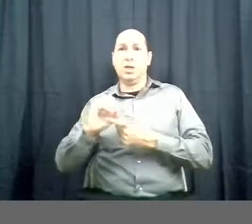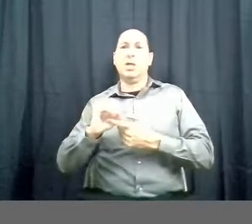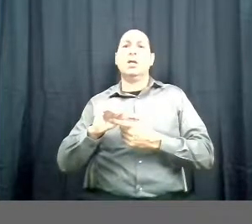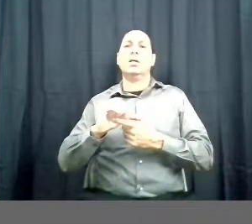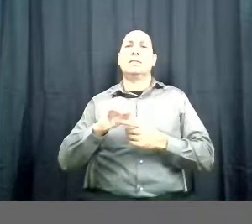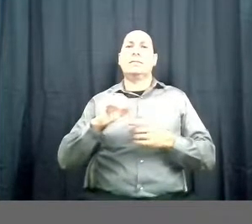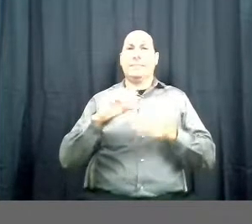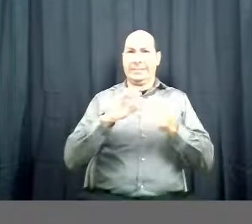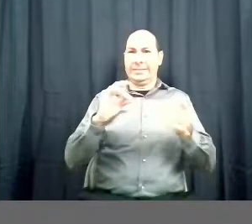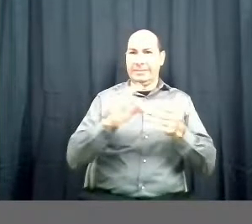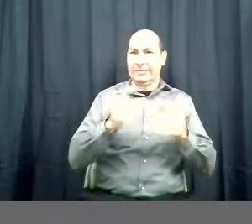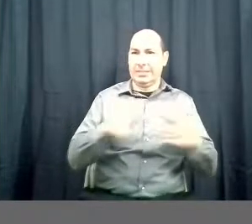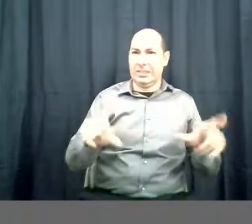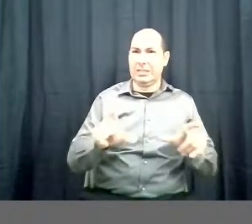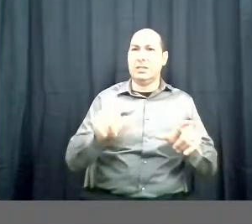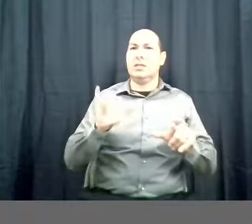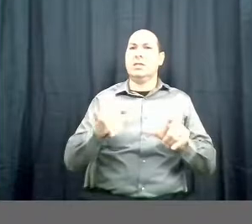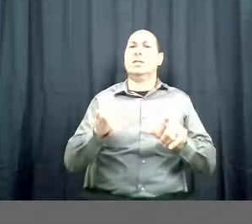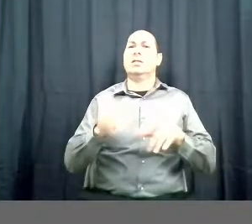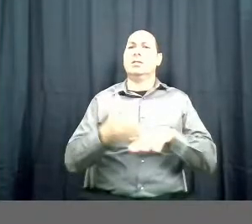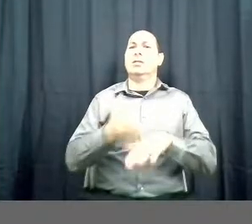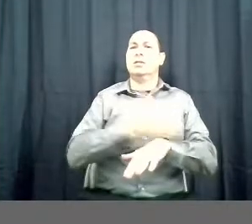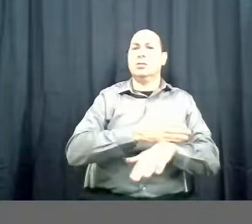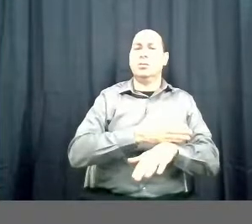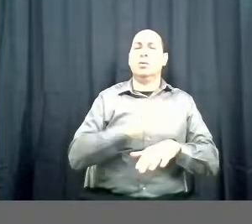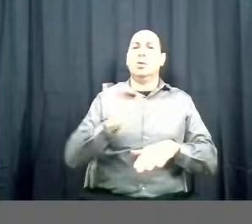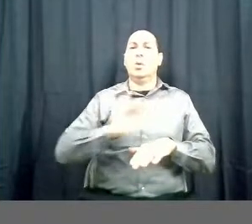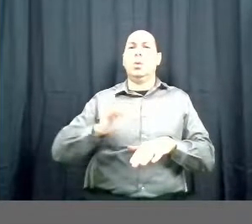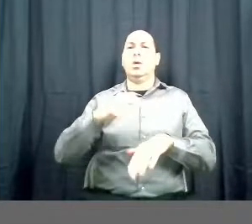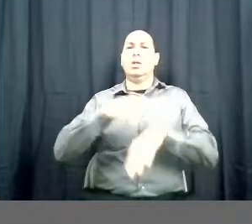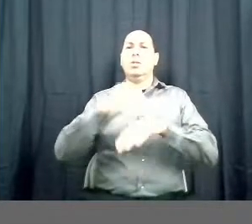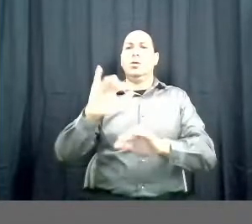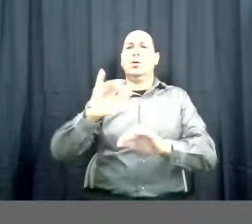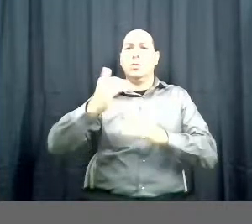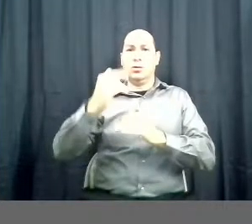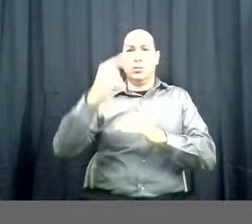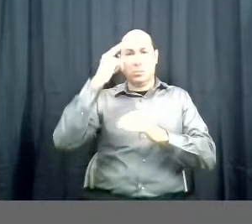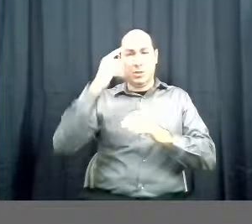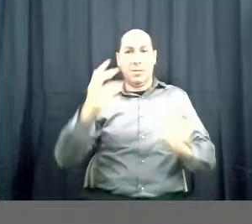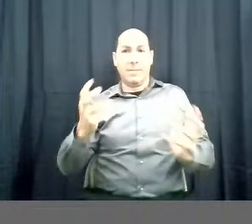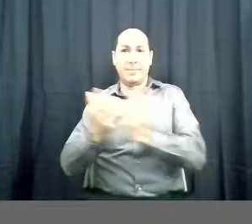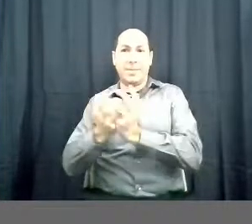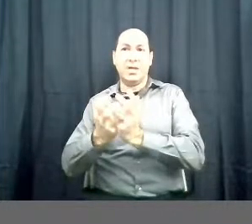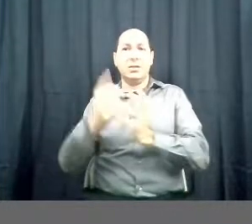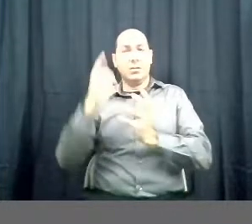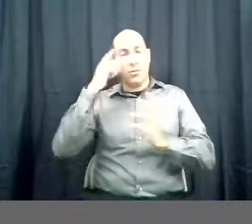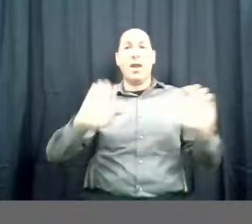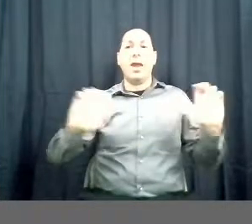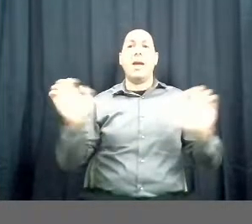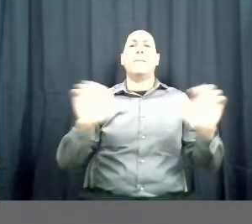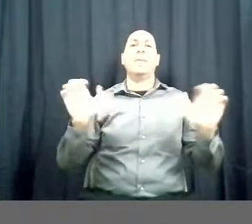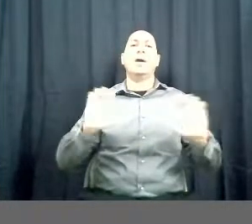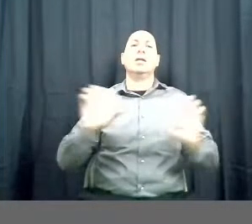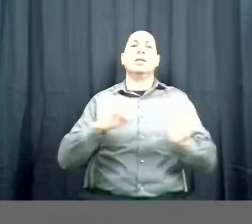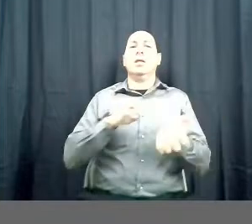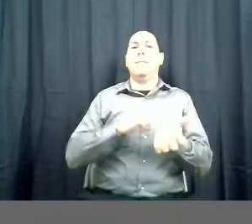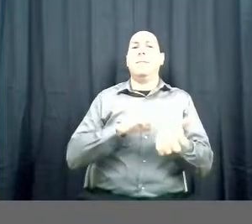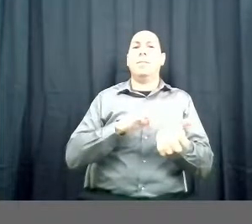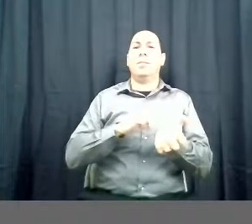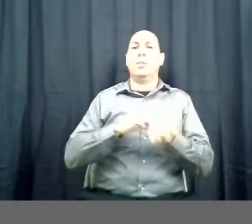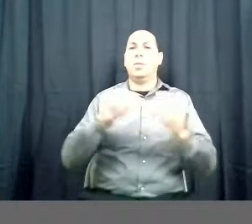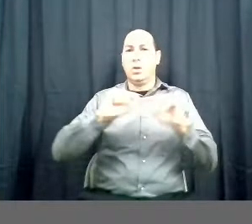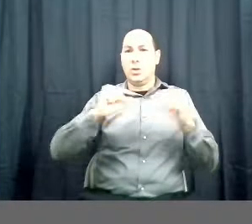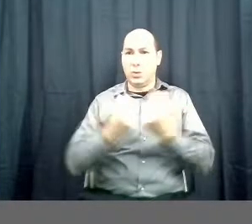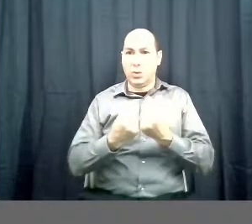by CMS, addressing the temporary eligibility for the emergency medical group until September 30th,